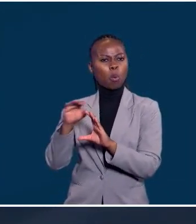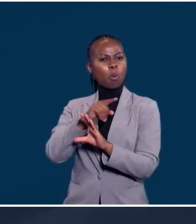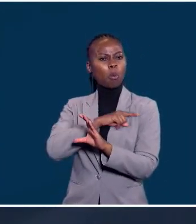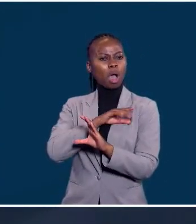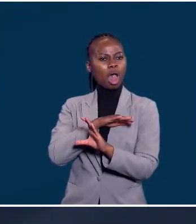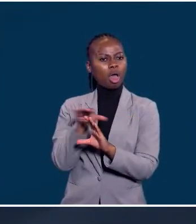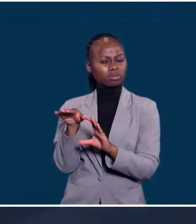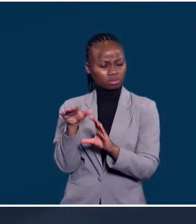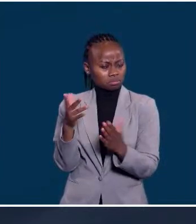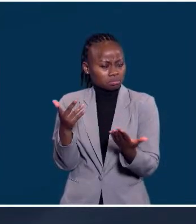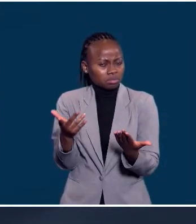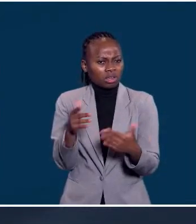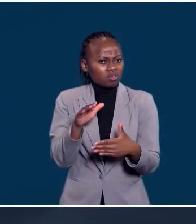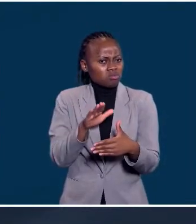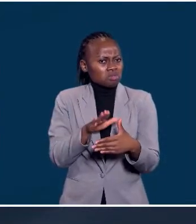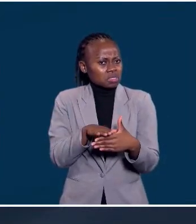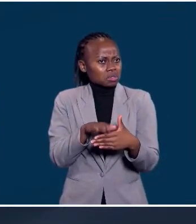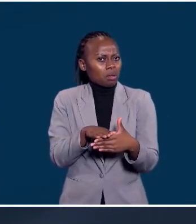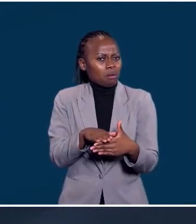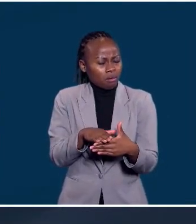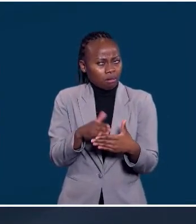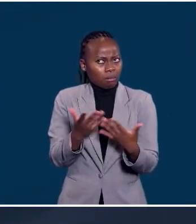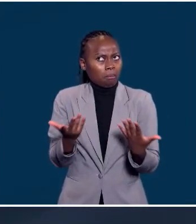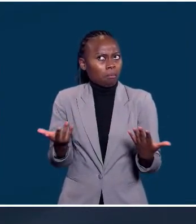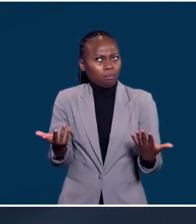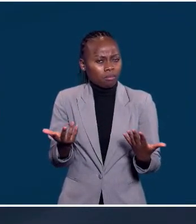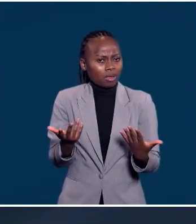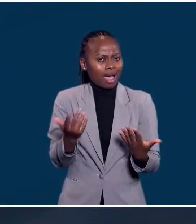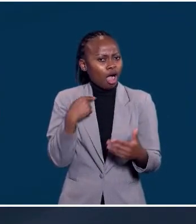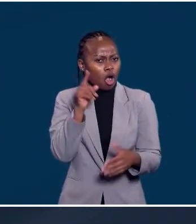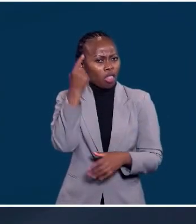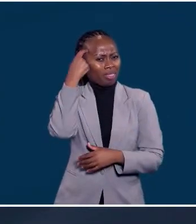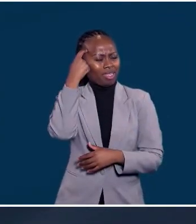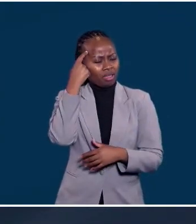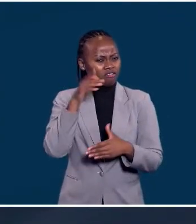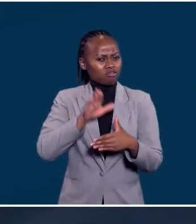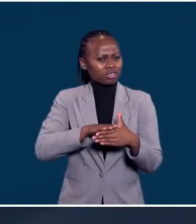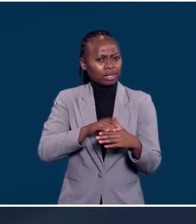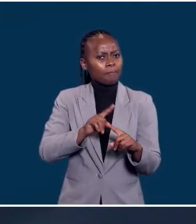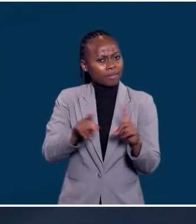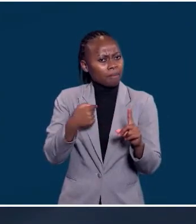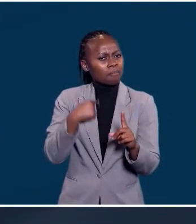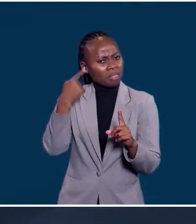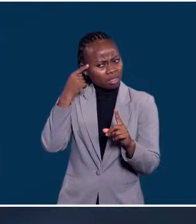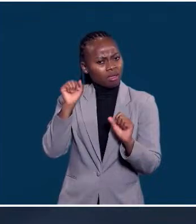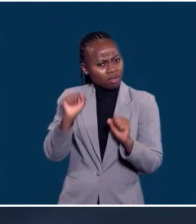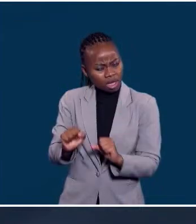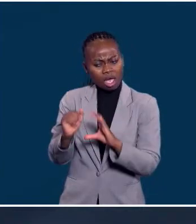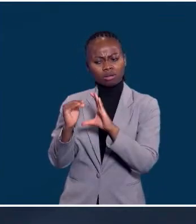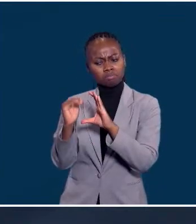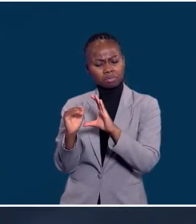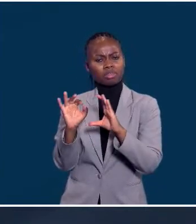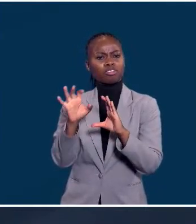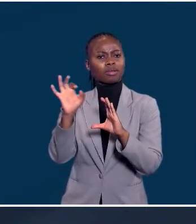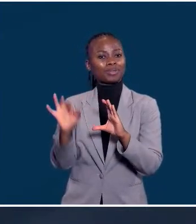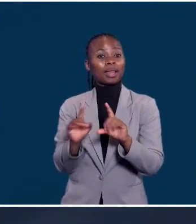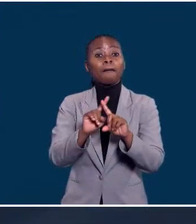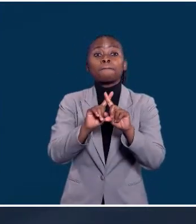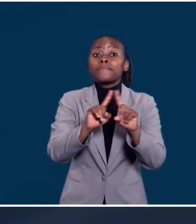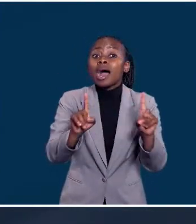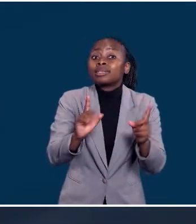But I have spoken so much about this that I have checked that the narrative says that the governor